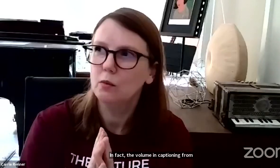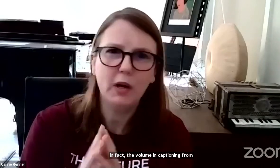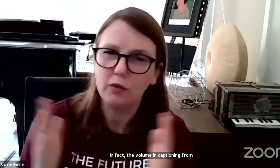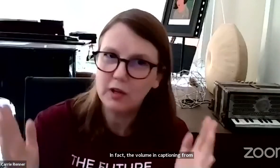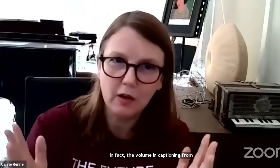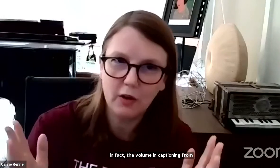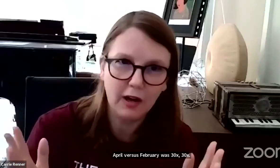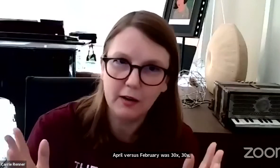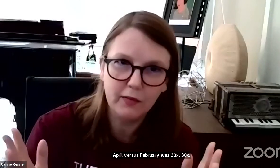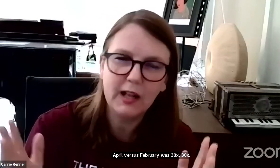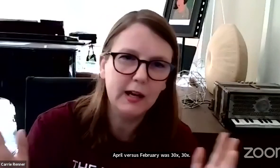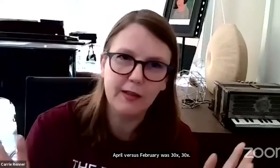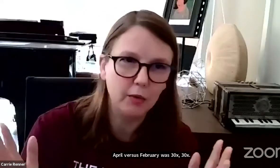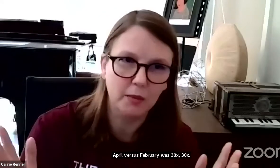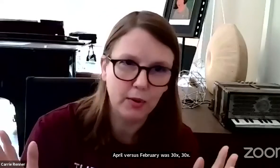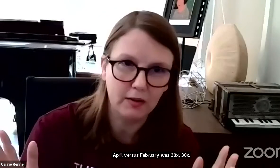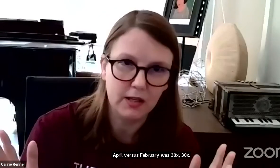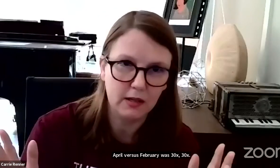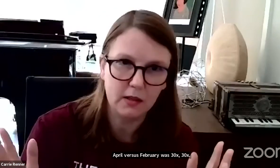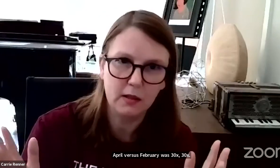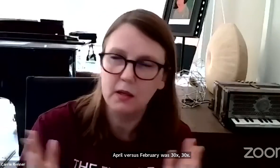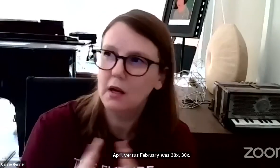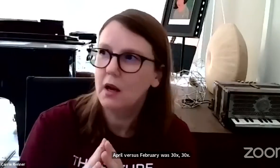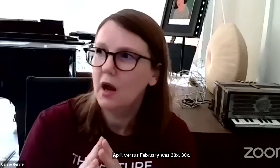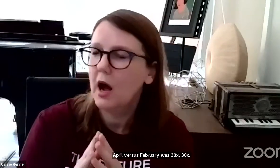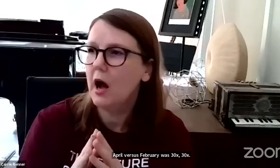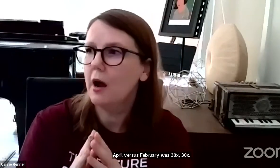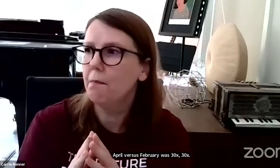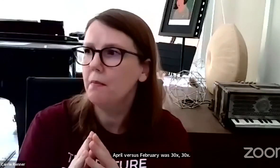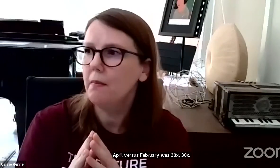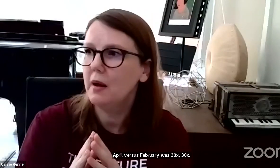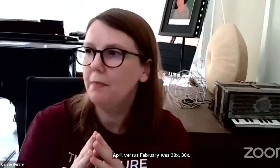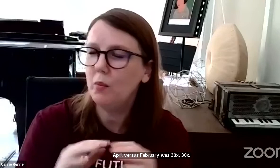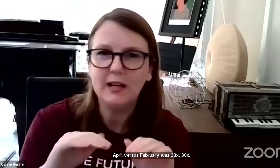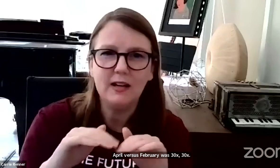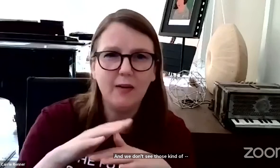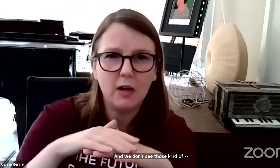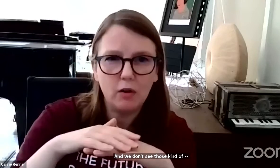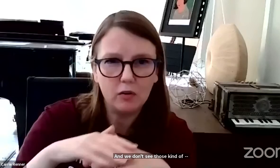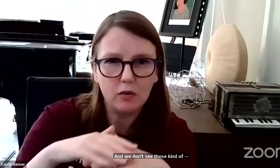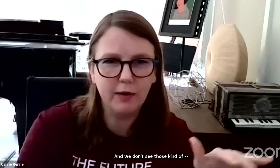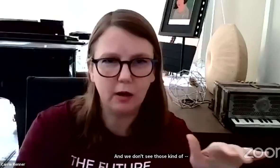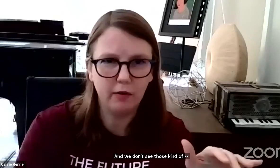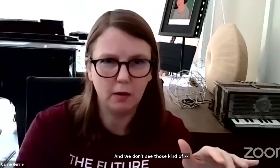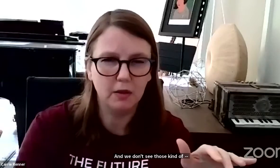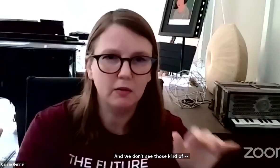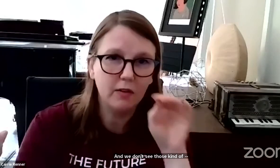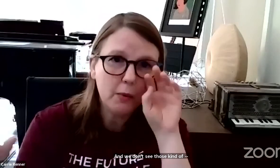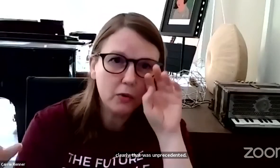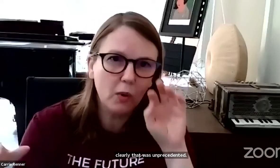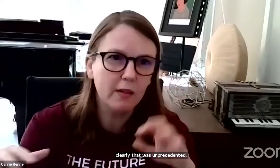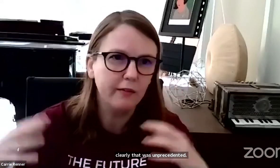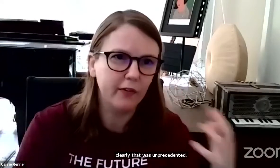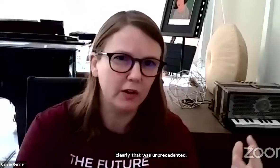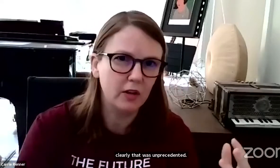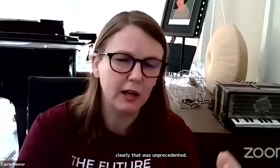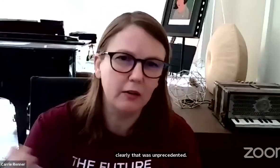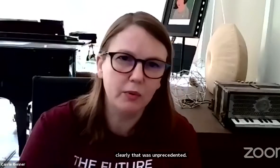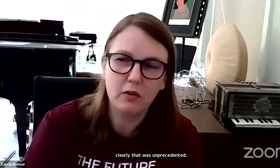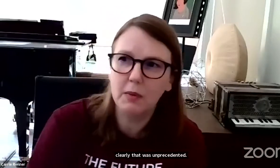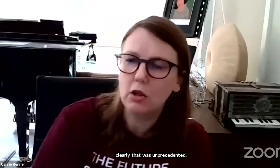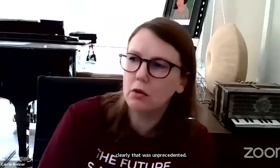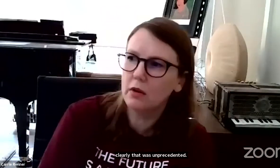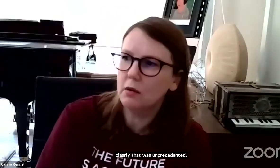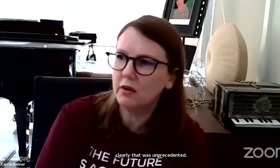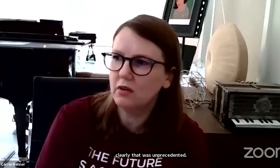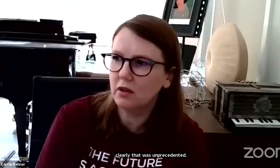And we don't see those clearly that was unprecedented. But we didn't have it across all of our environments. So that was one of the first gigs,